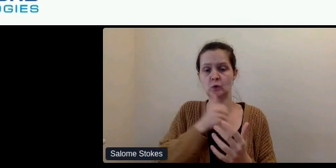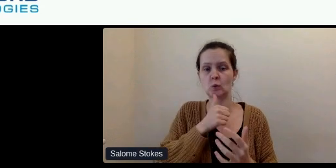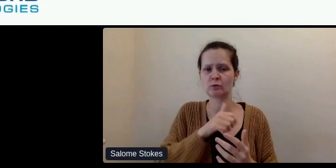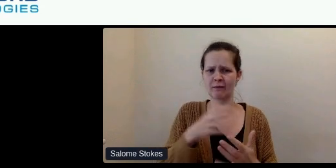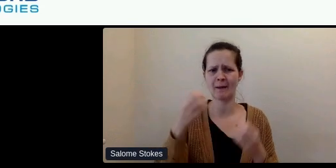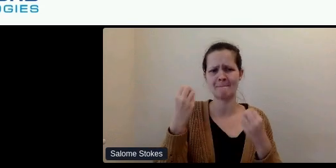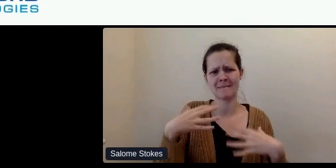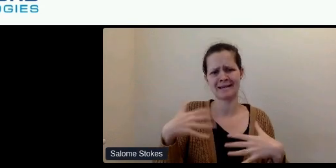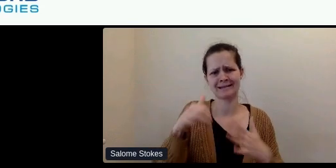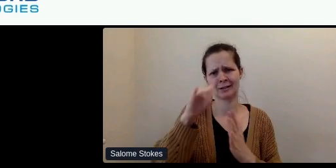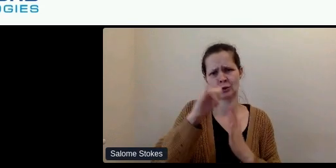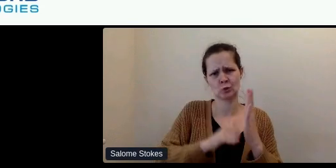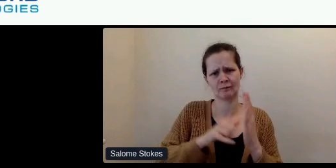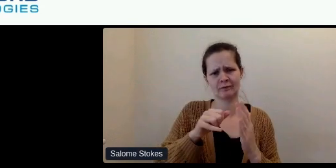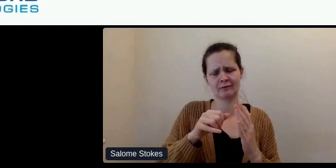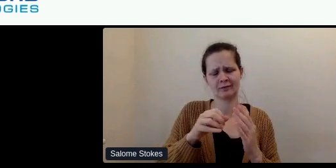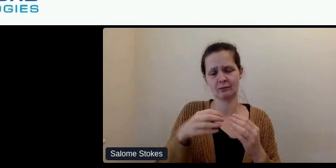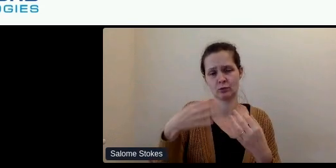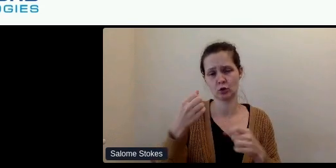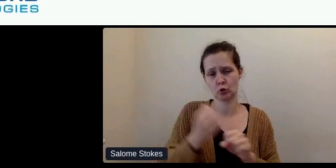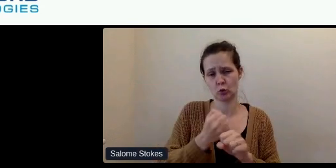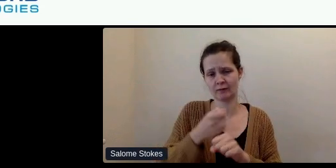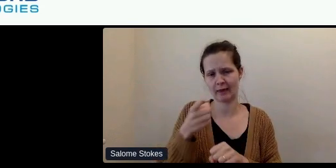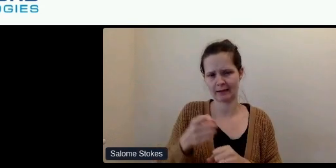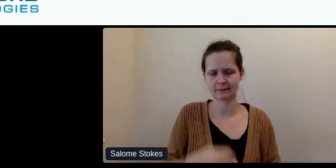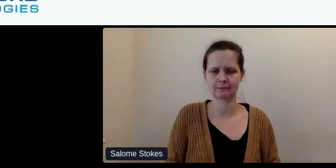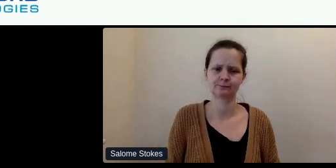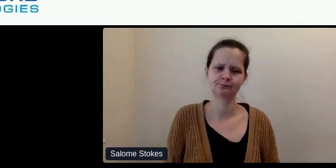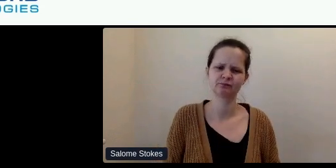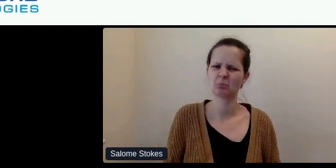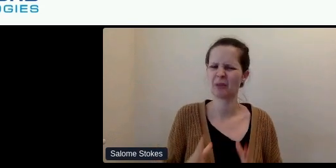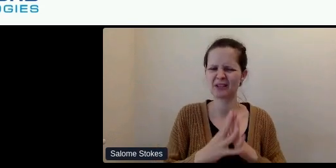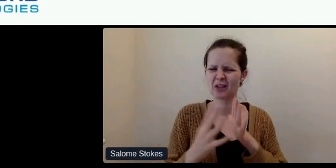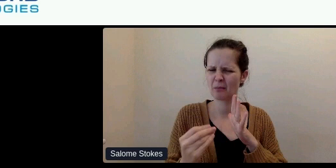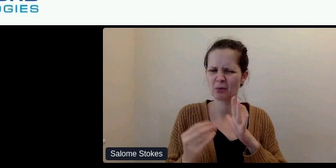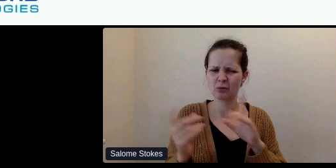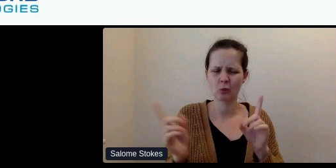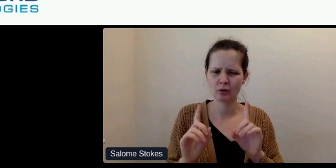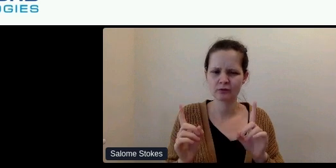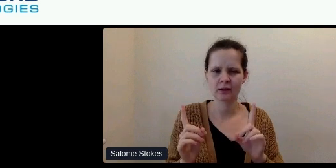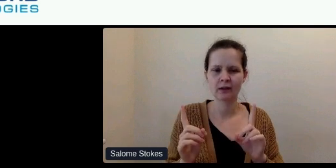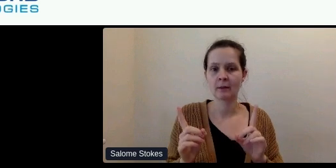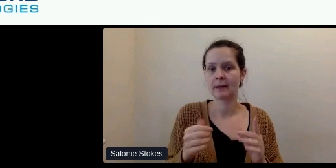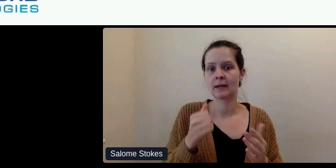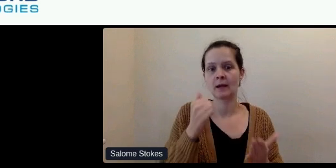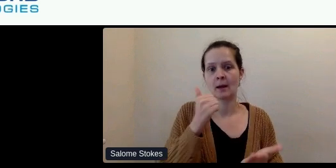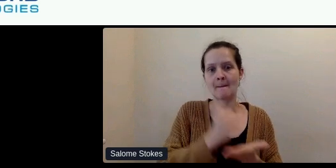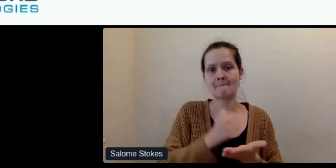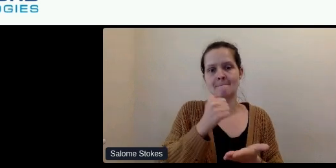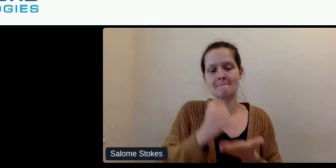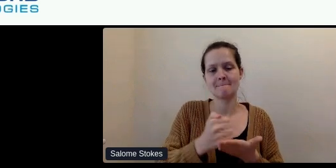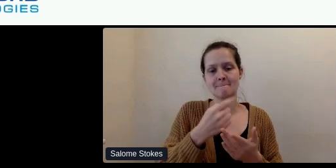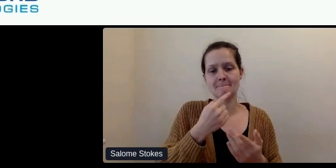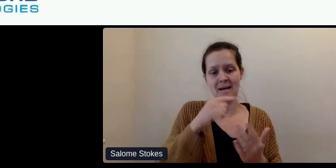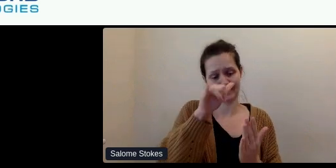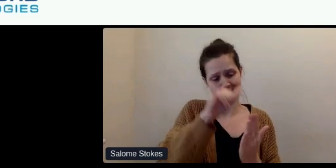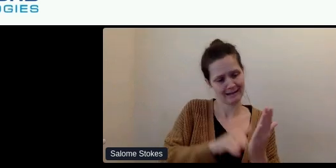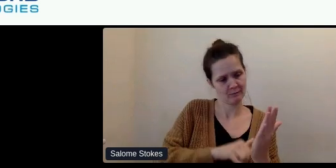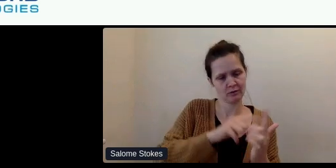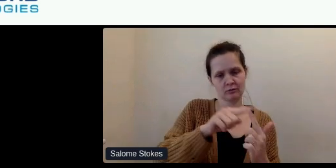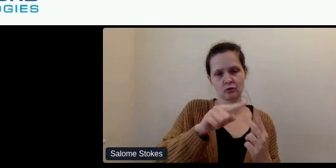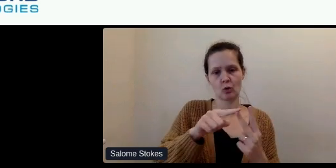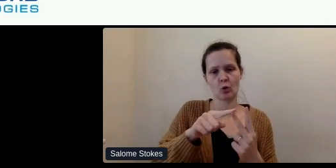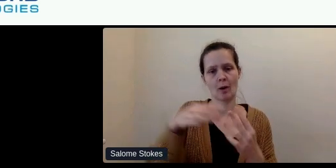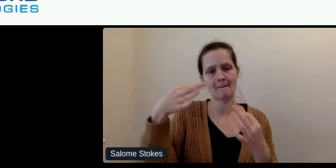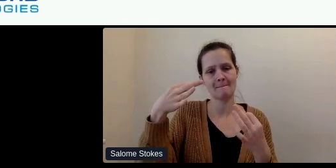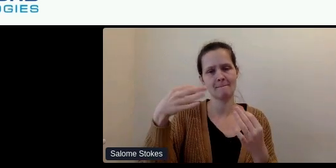high volume customer documents can be things like, statements, bills, that type of thing, insurance policy documents.